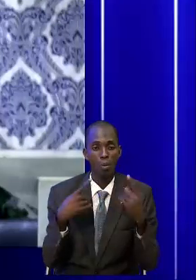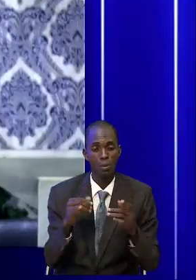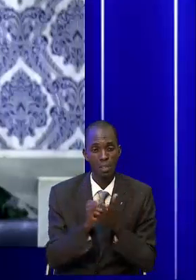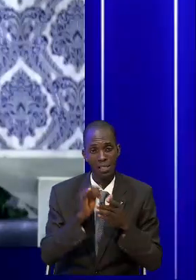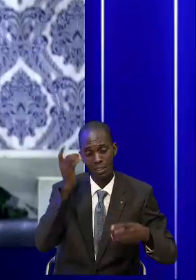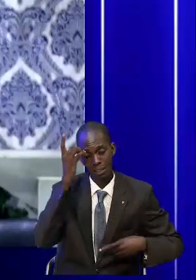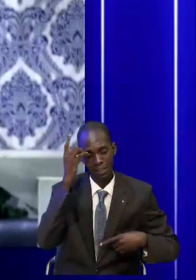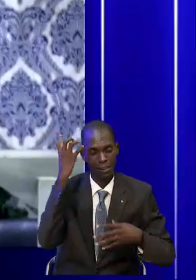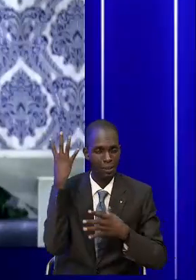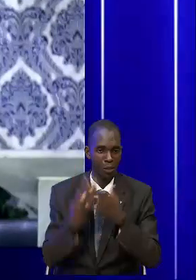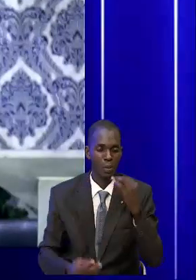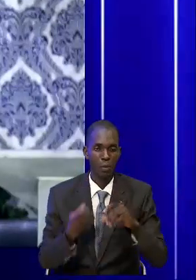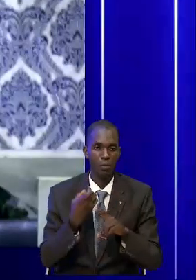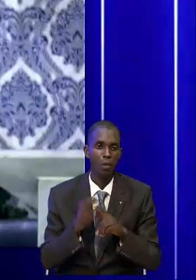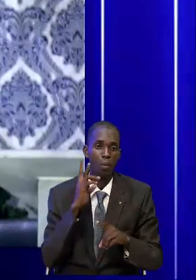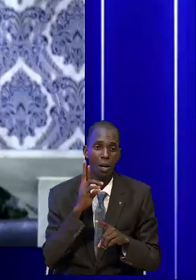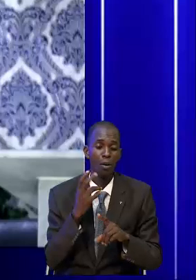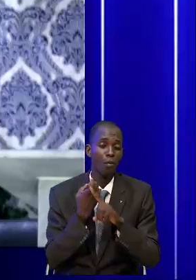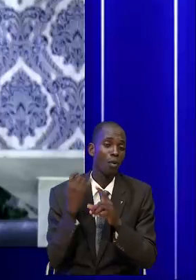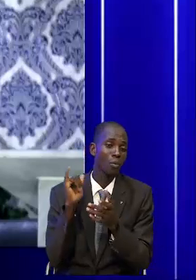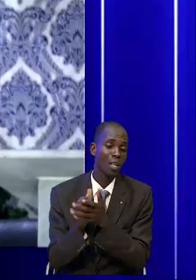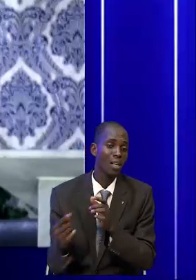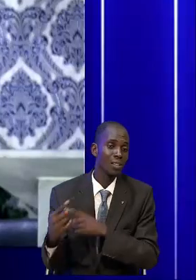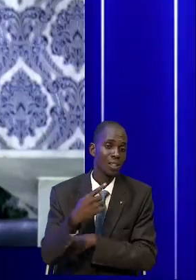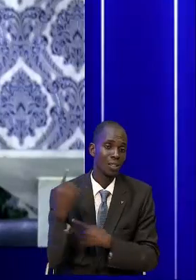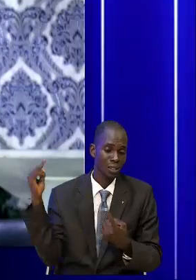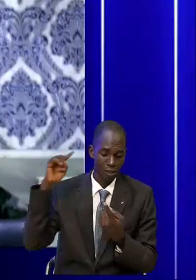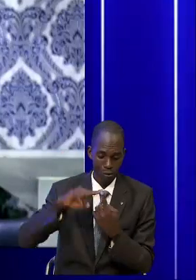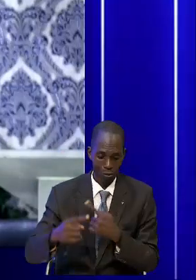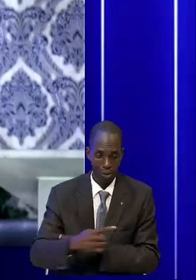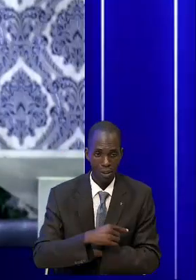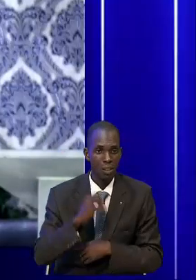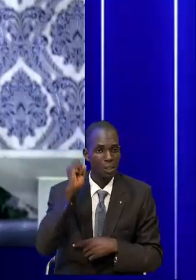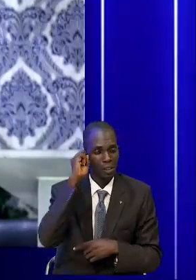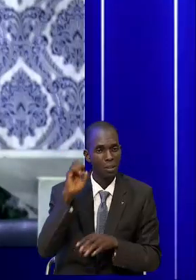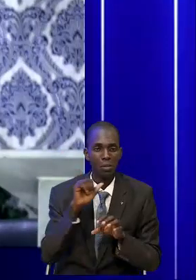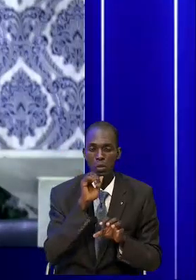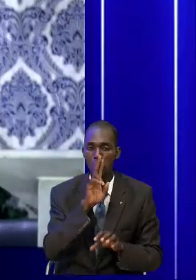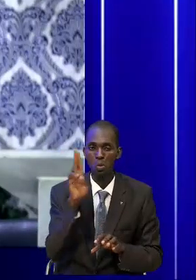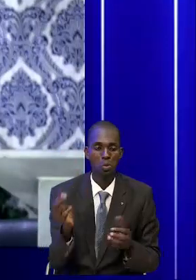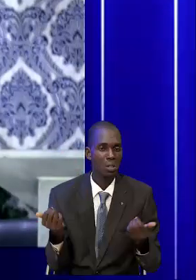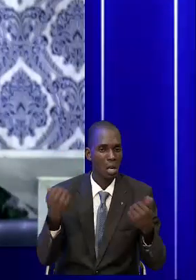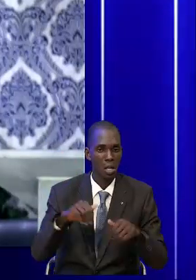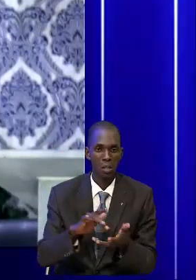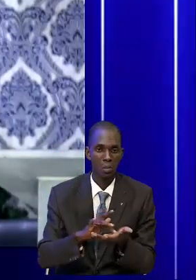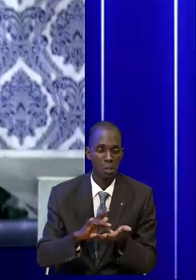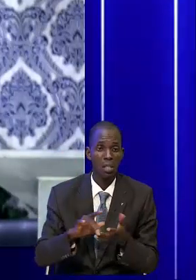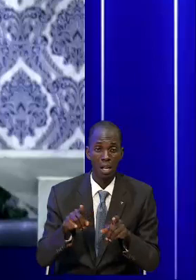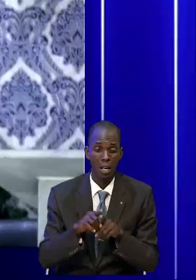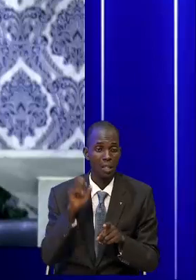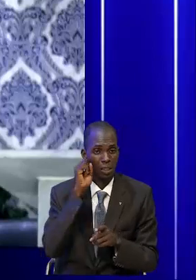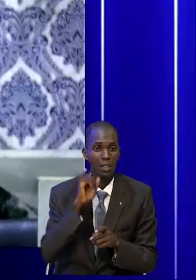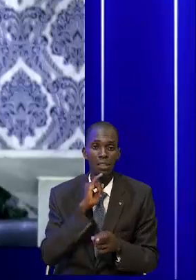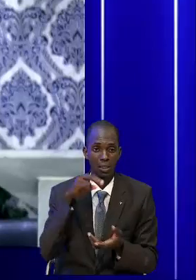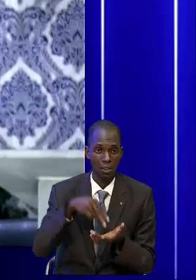my case. That asthma from there disappeared. From today, still that day today, I did